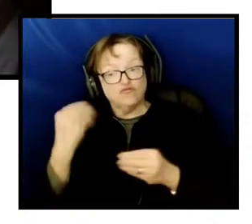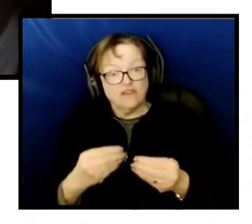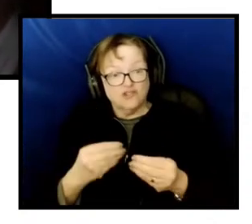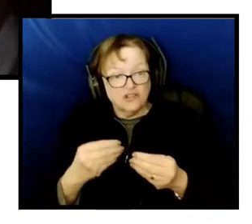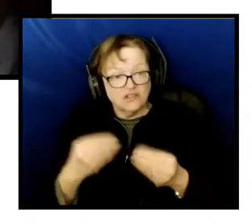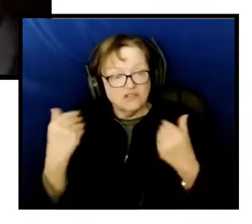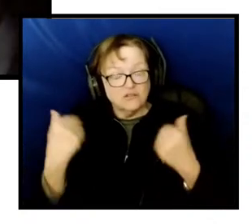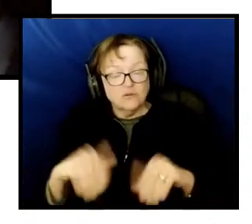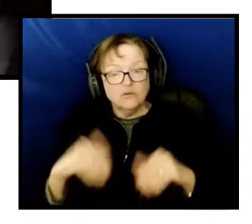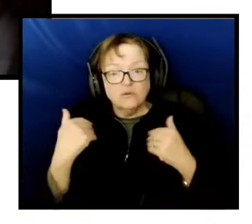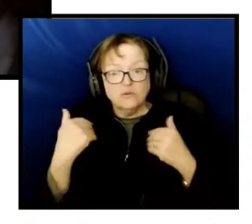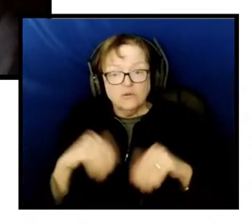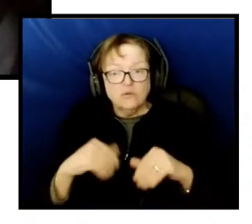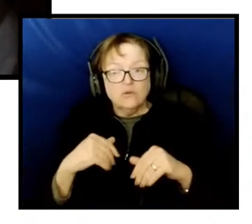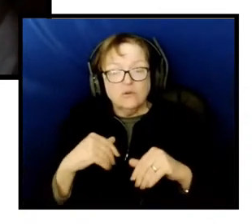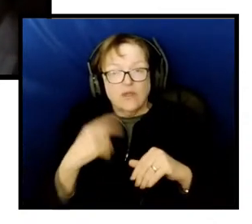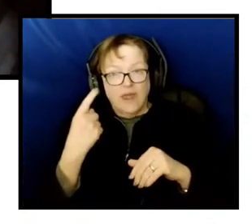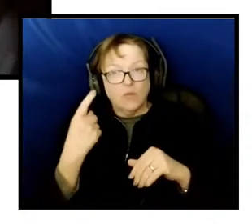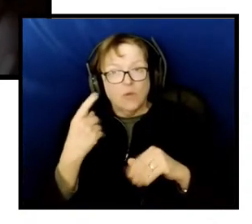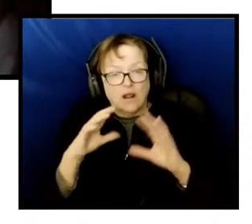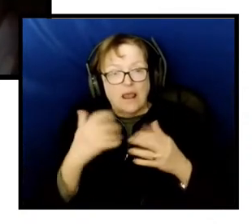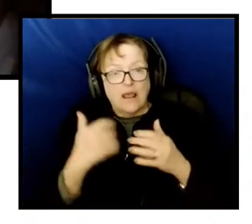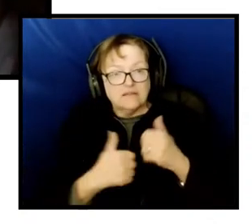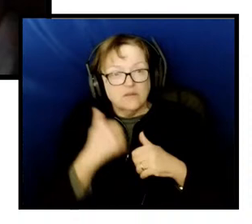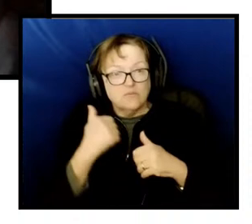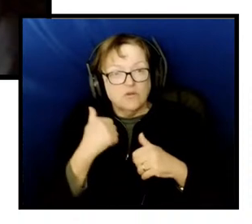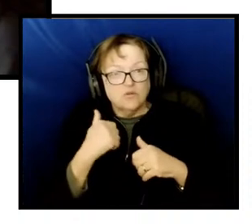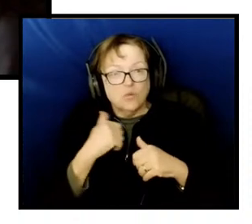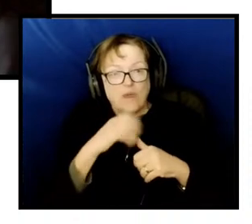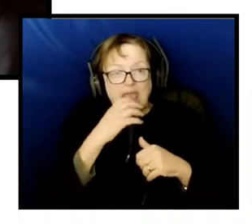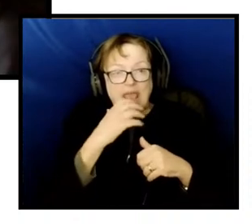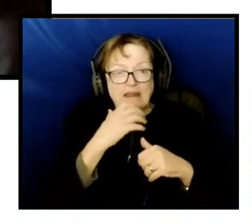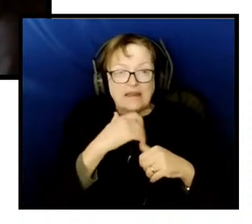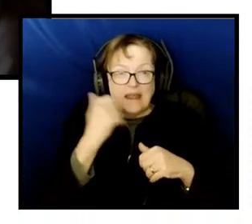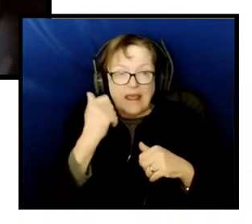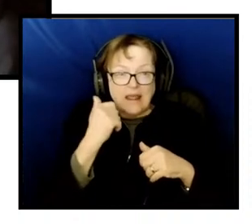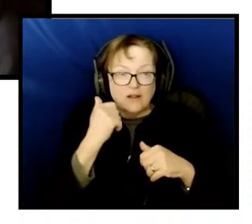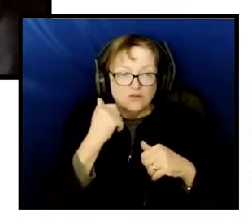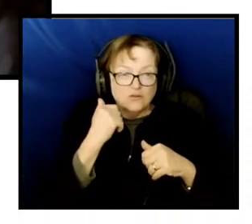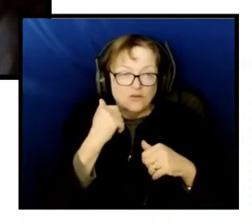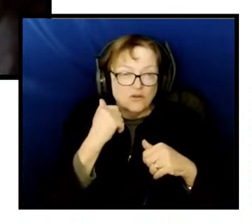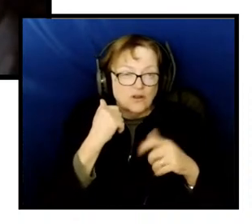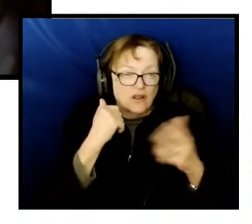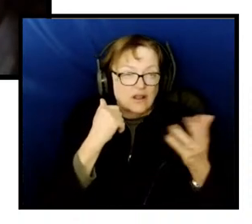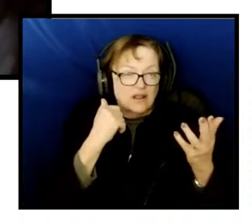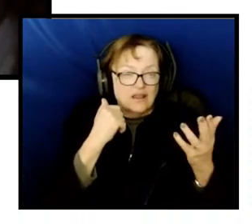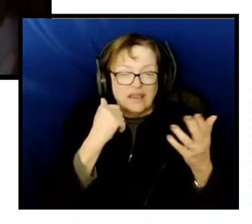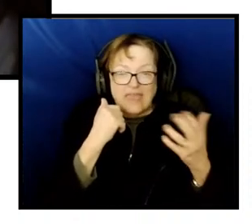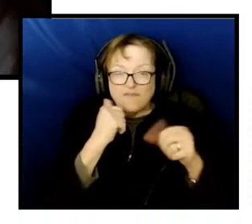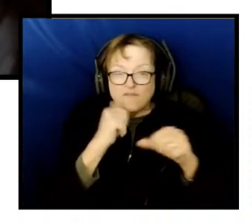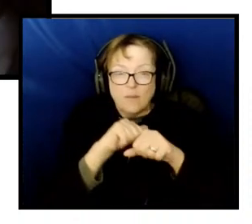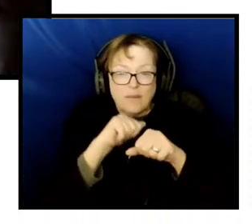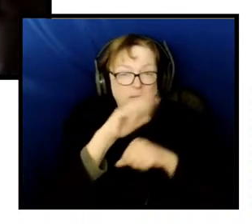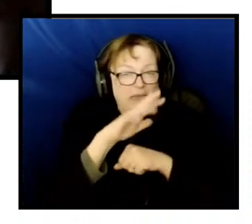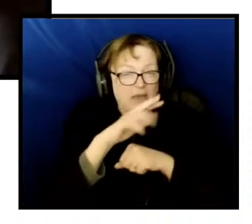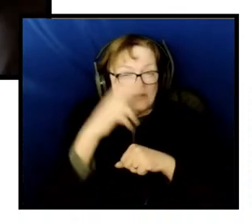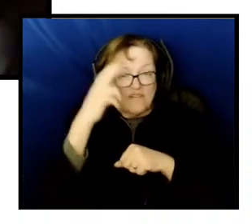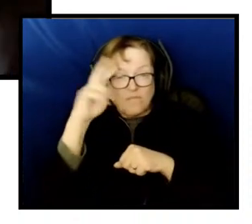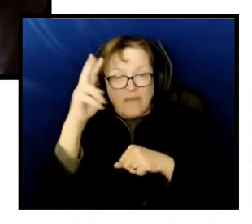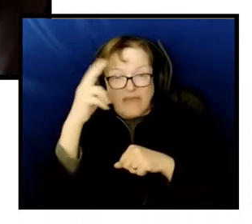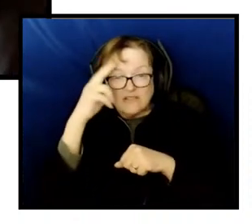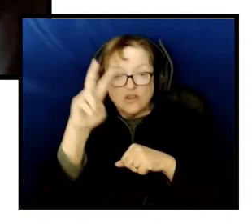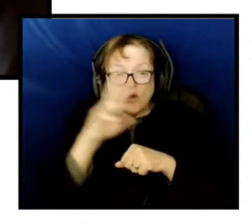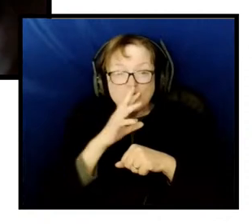we did. There were I think there was an elder who tuned in from like the mountains of Mexico to like talk about